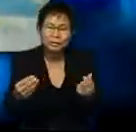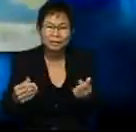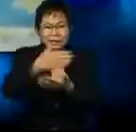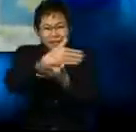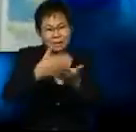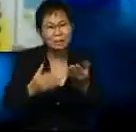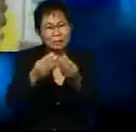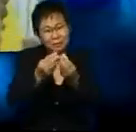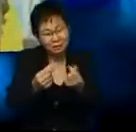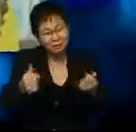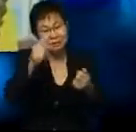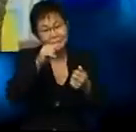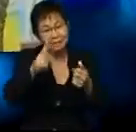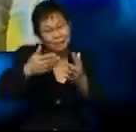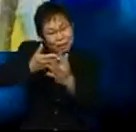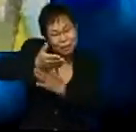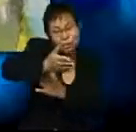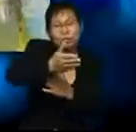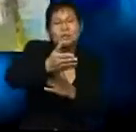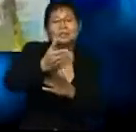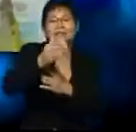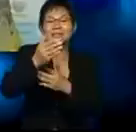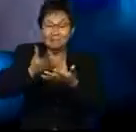Some of the sand can still pass through the sieve.